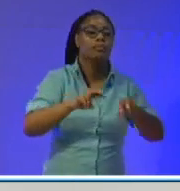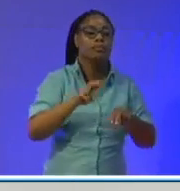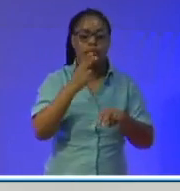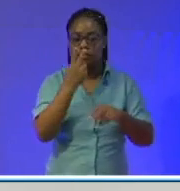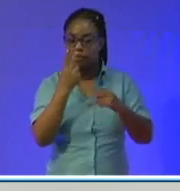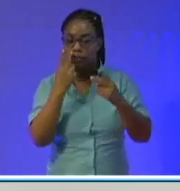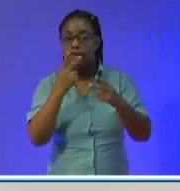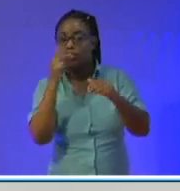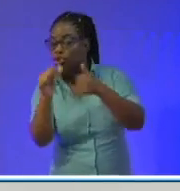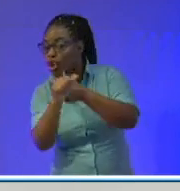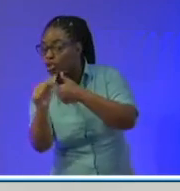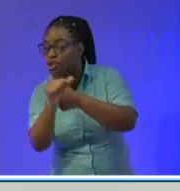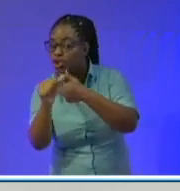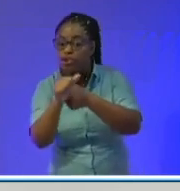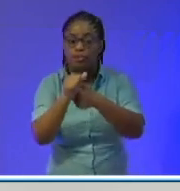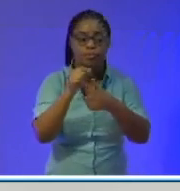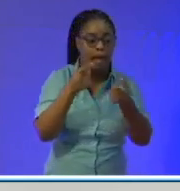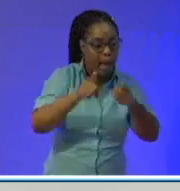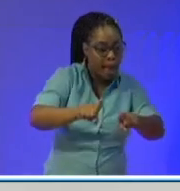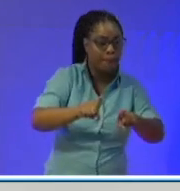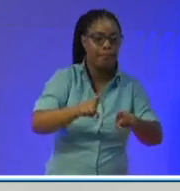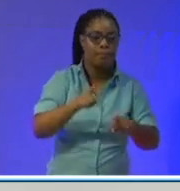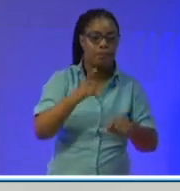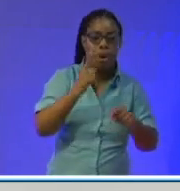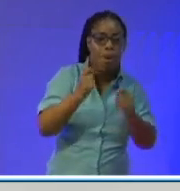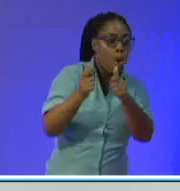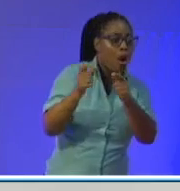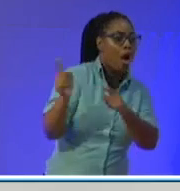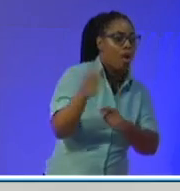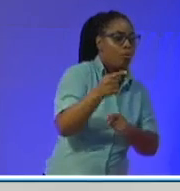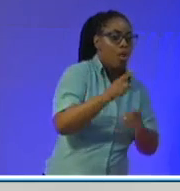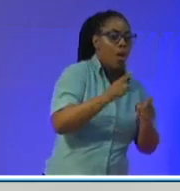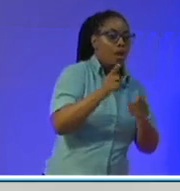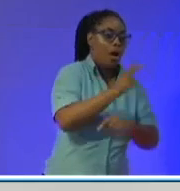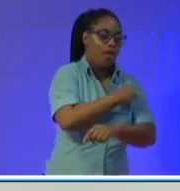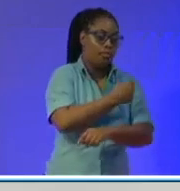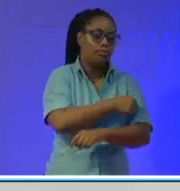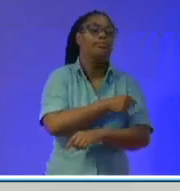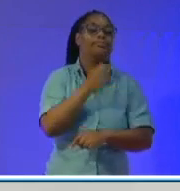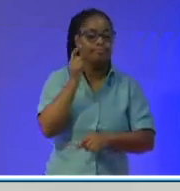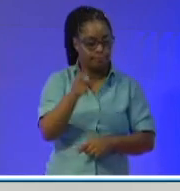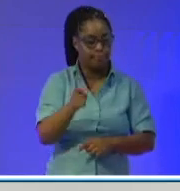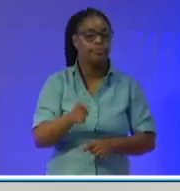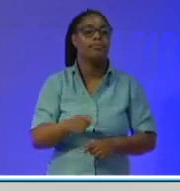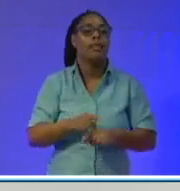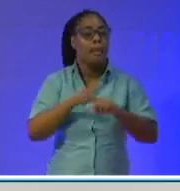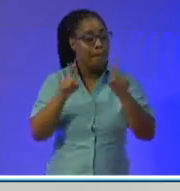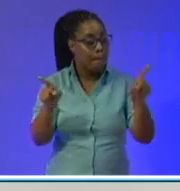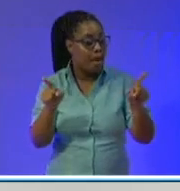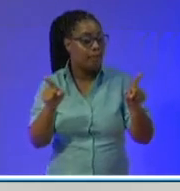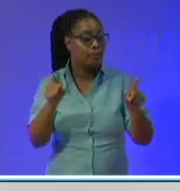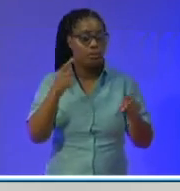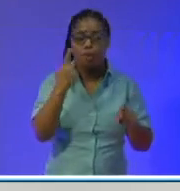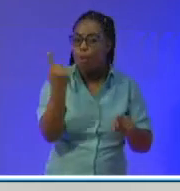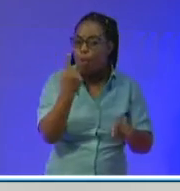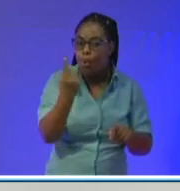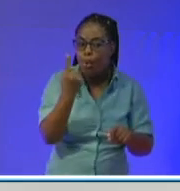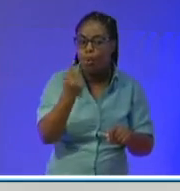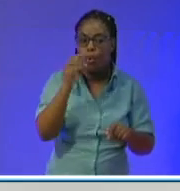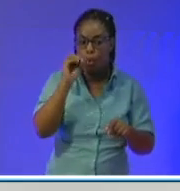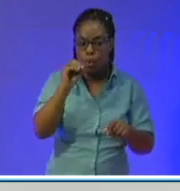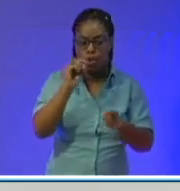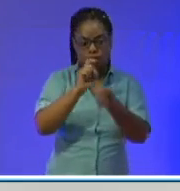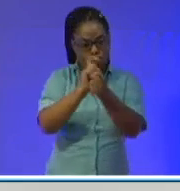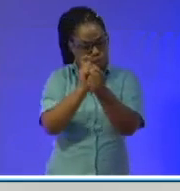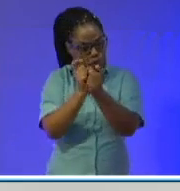etc., will continue. Of course, we do advise not only for Omicron, but for any COVID-19 infection,